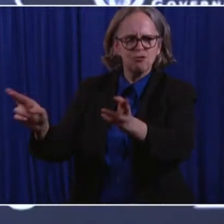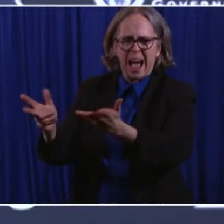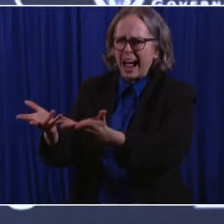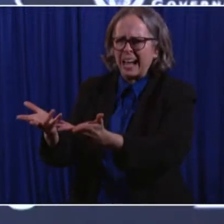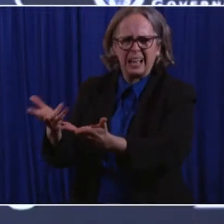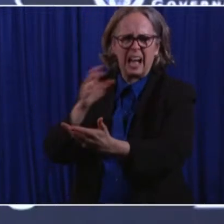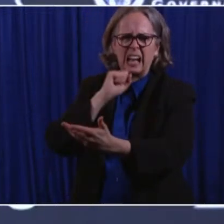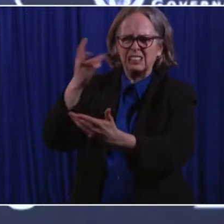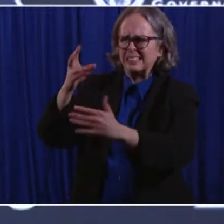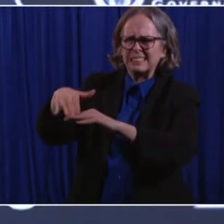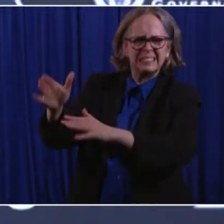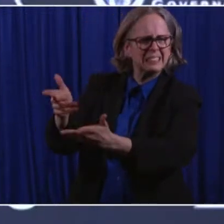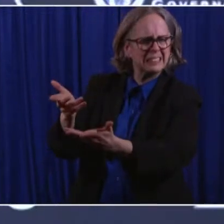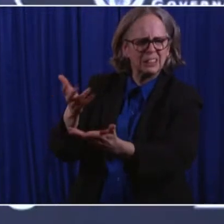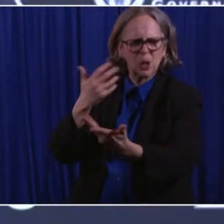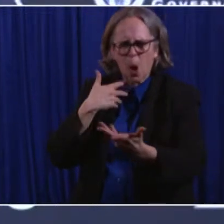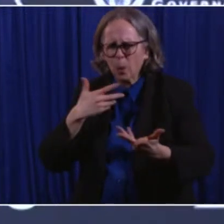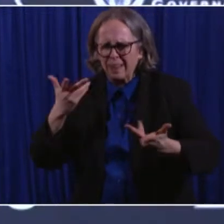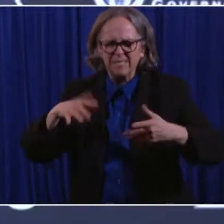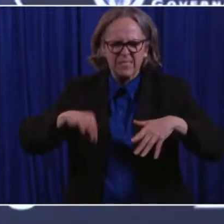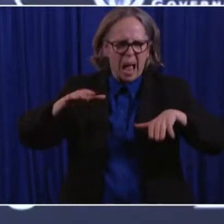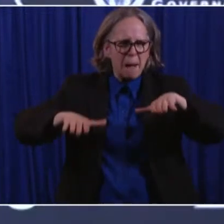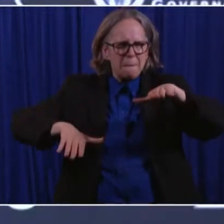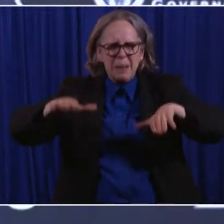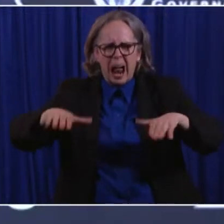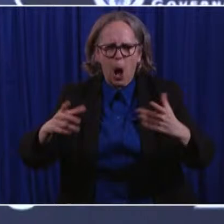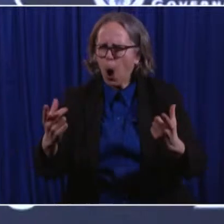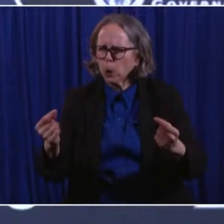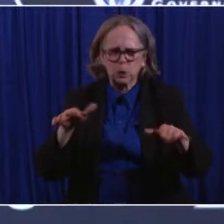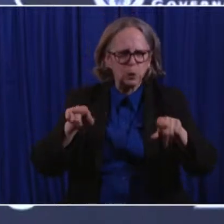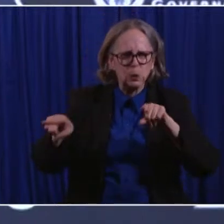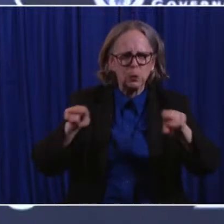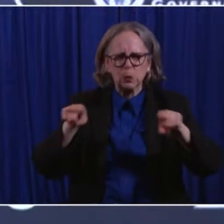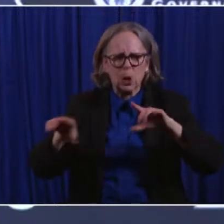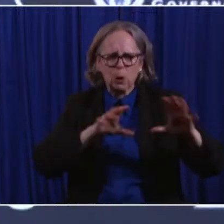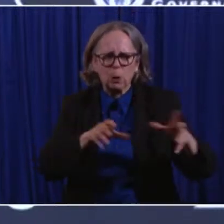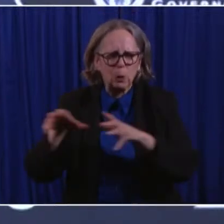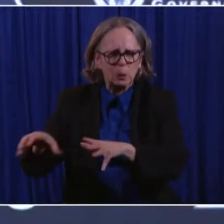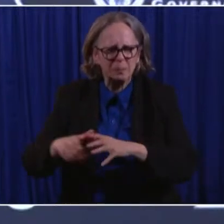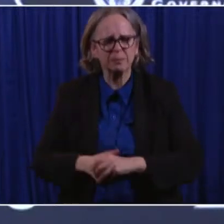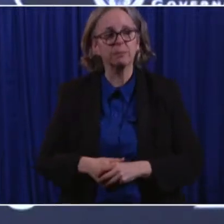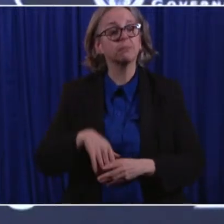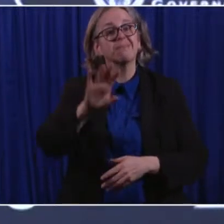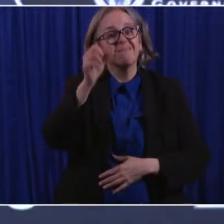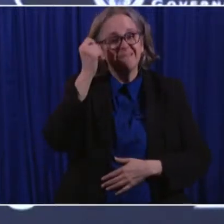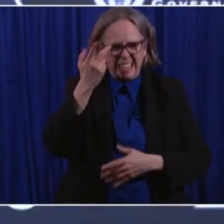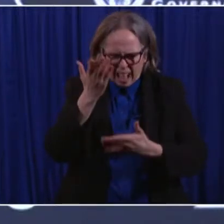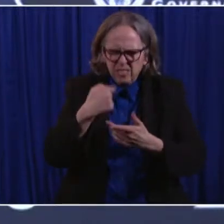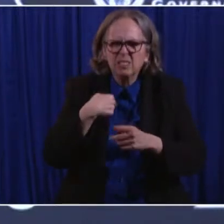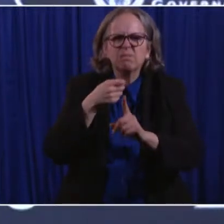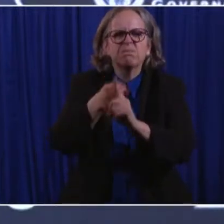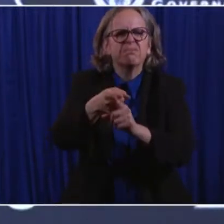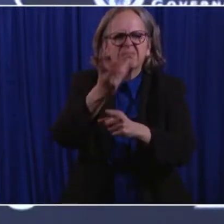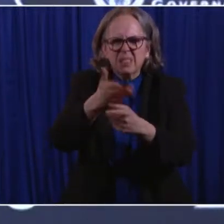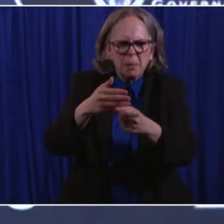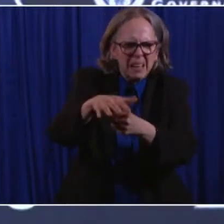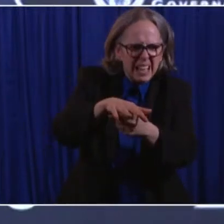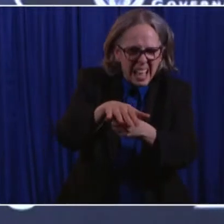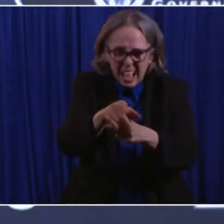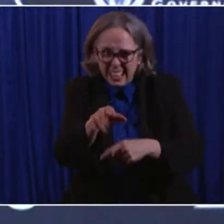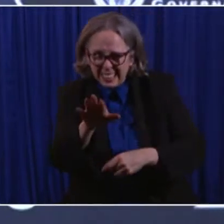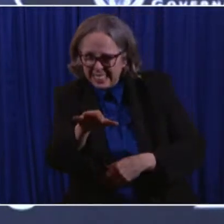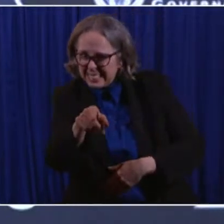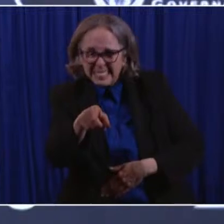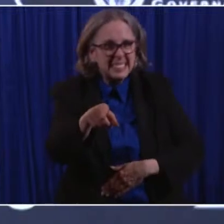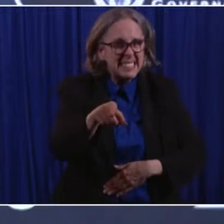some locations where we have given them authorization to, if it wasn't being taken up, to ship it to other places. And so